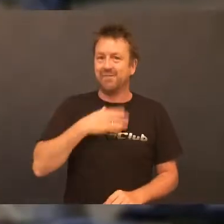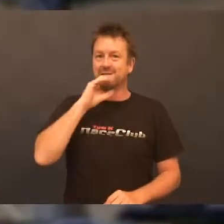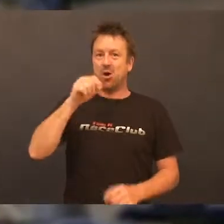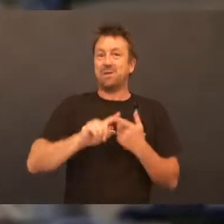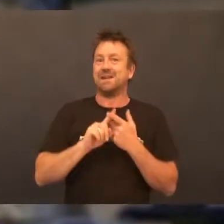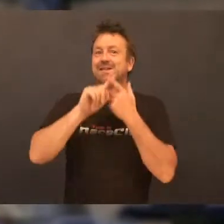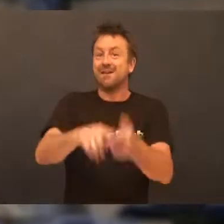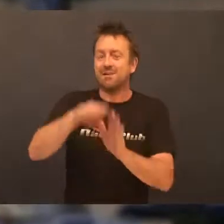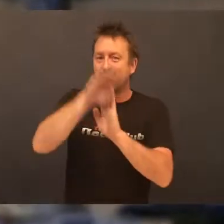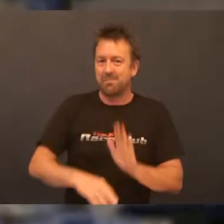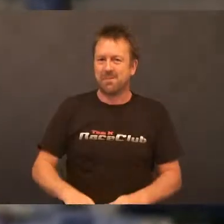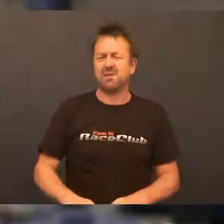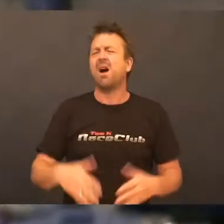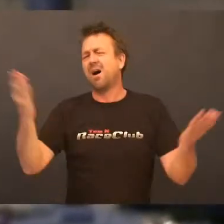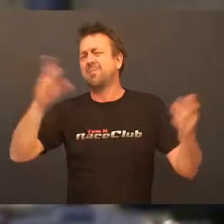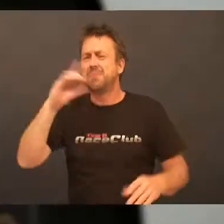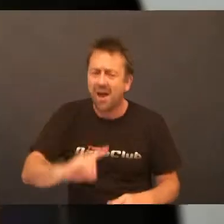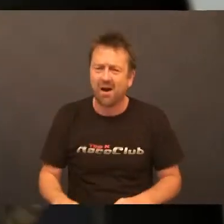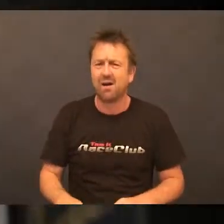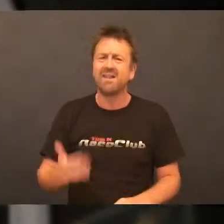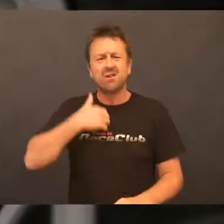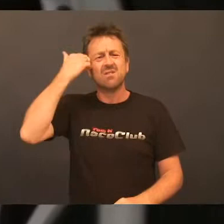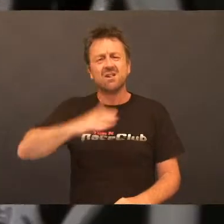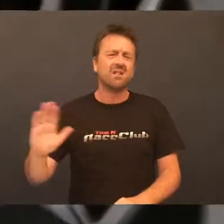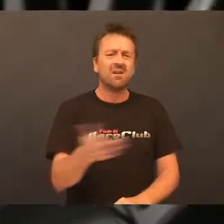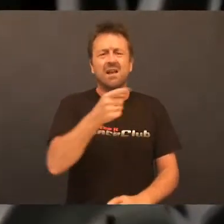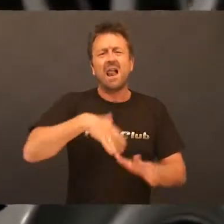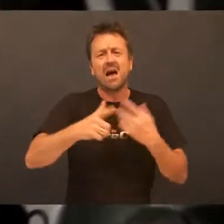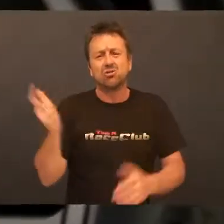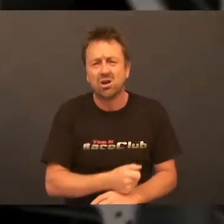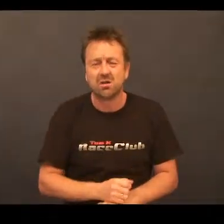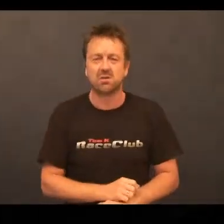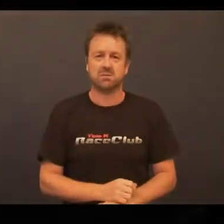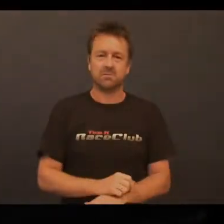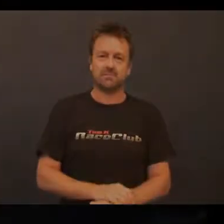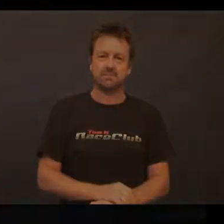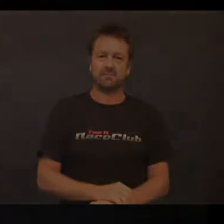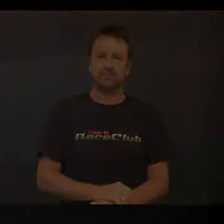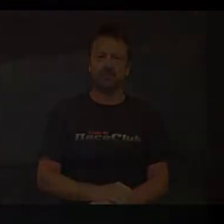about that in our next rendezvous. And for heaven's sake, Pierre, would you mind putting away your toys?